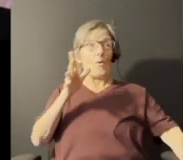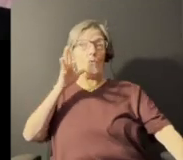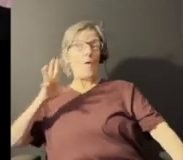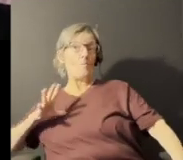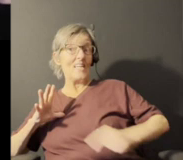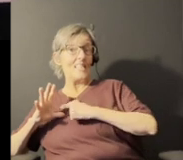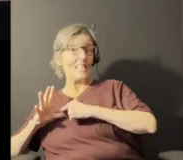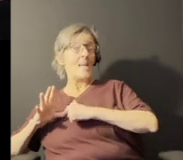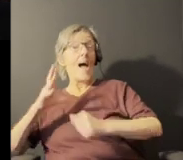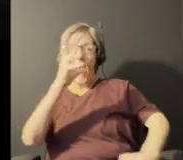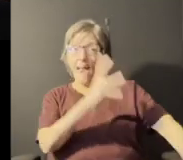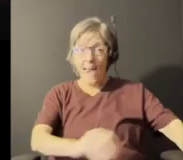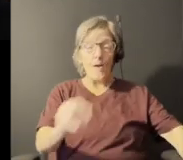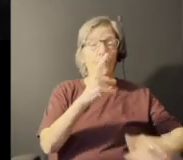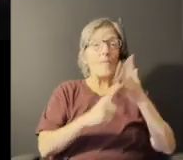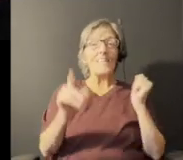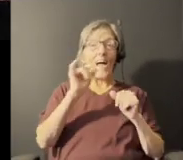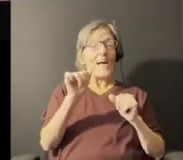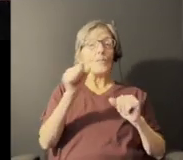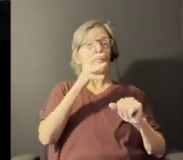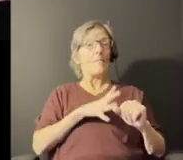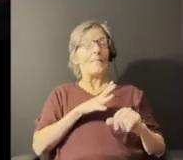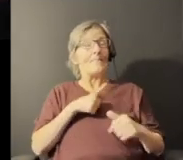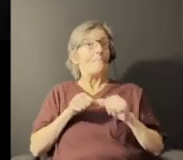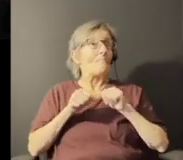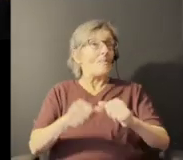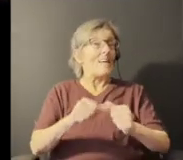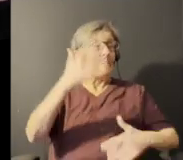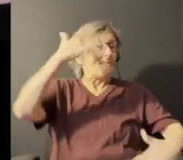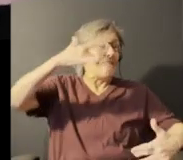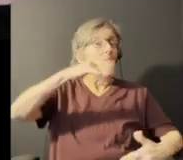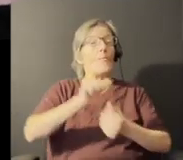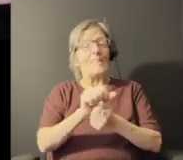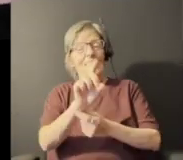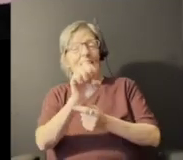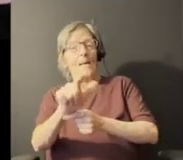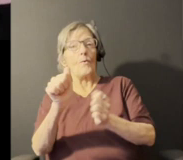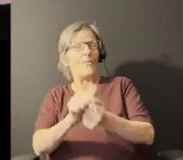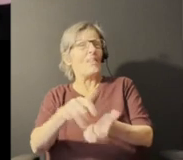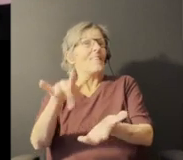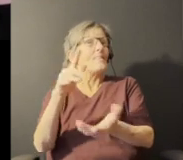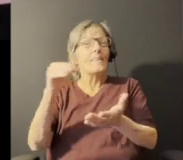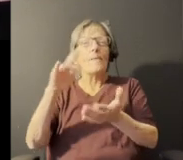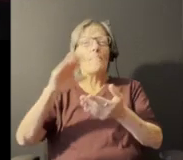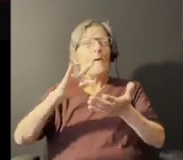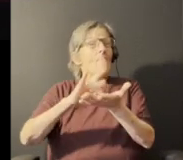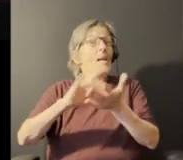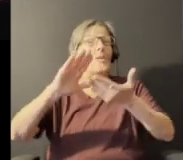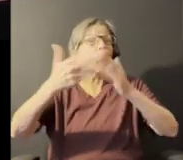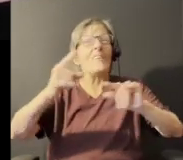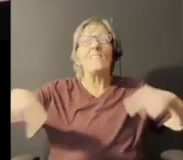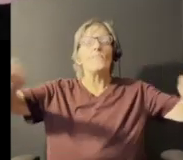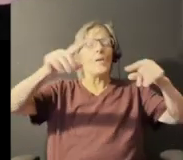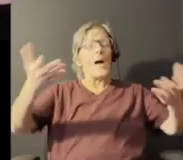as a woman, and what it's like as a woman having a chronic illness, dealing with the medical community,